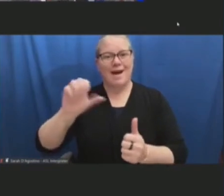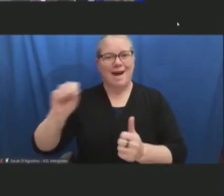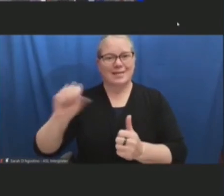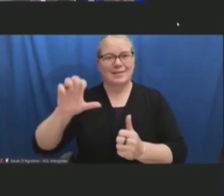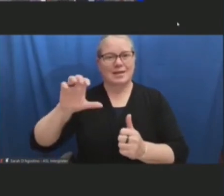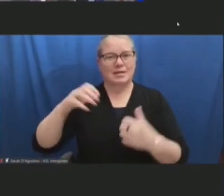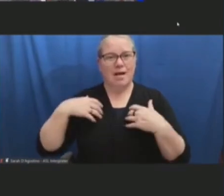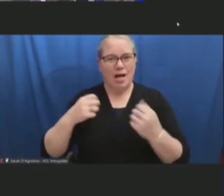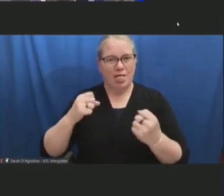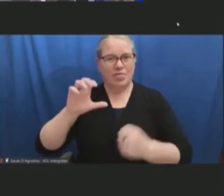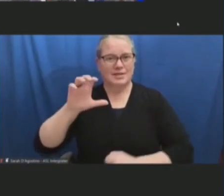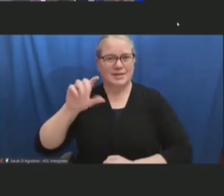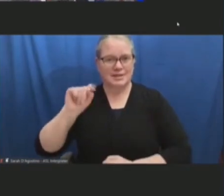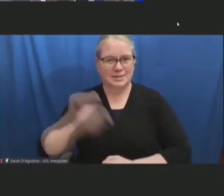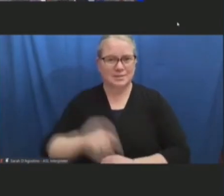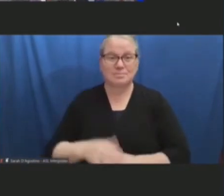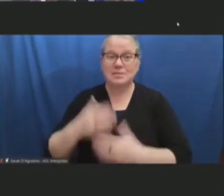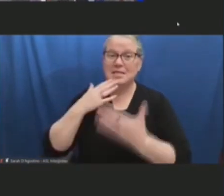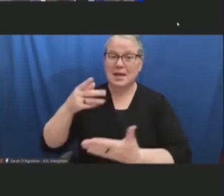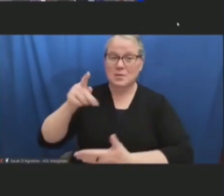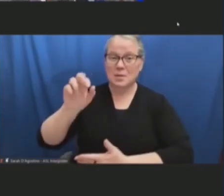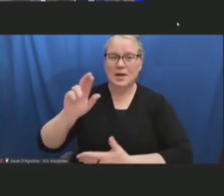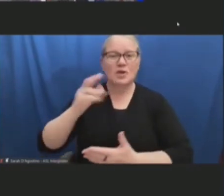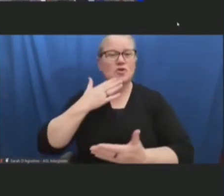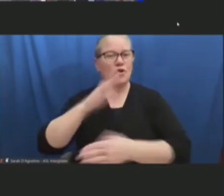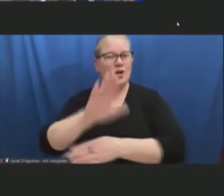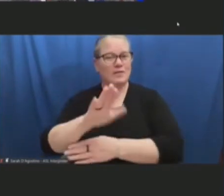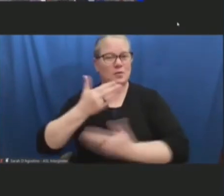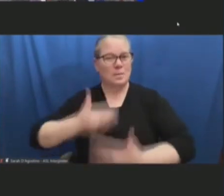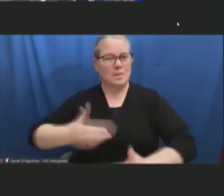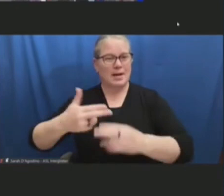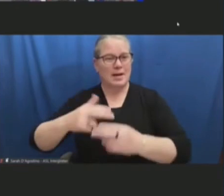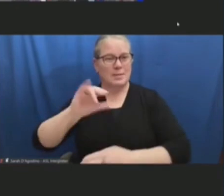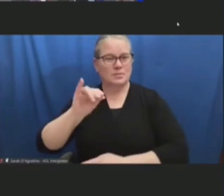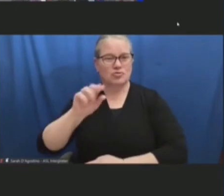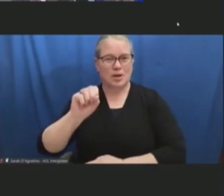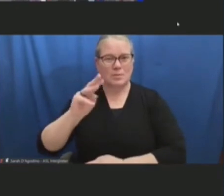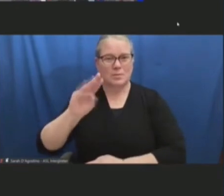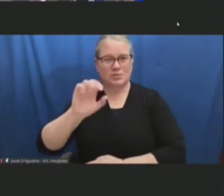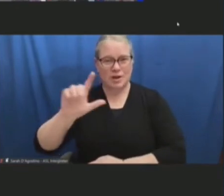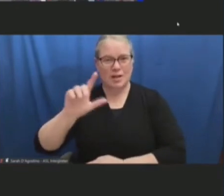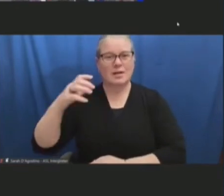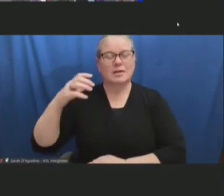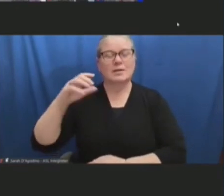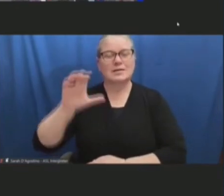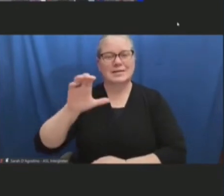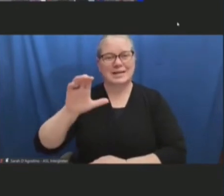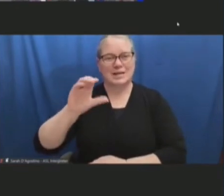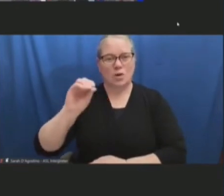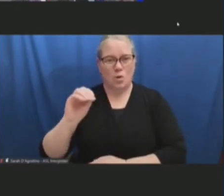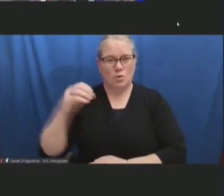Thank you, Peter. Good afternoon, all. My name is James Michel. I'm the Chief Executive Officer of Access Health Connecticut.